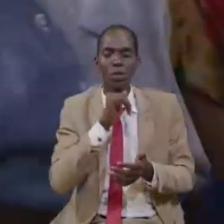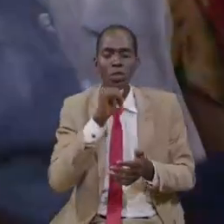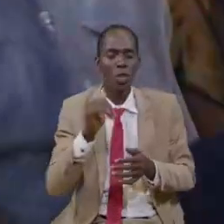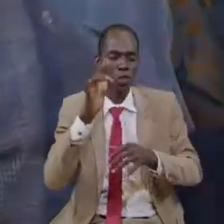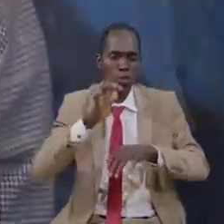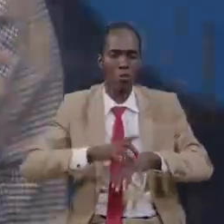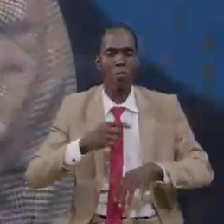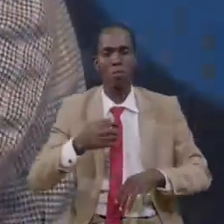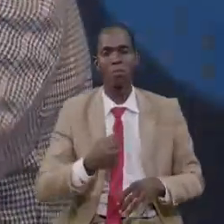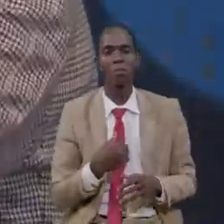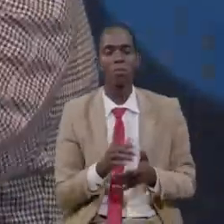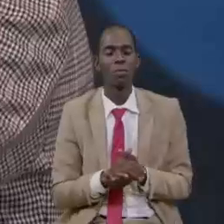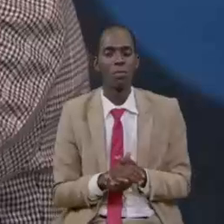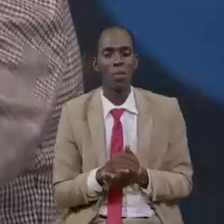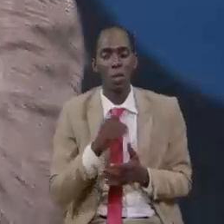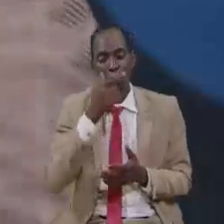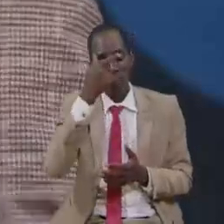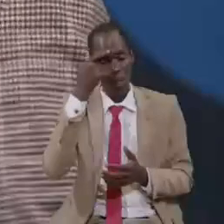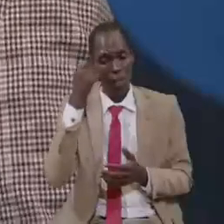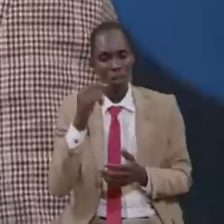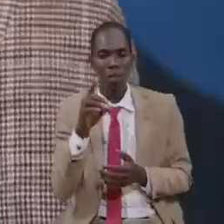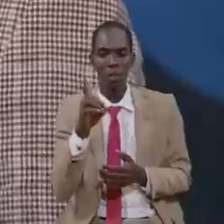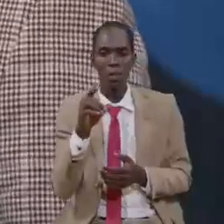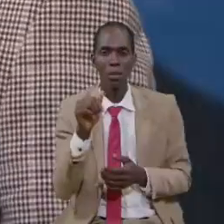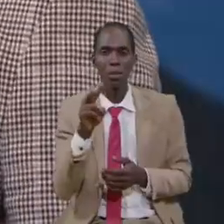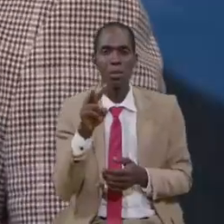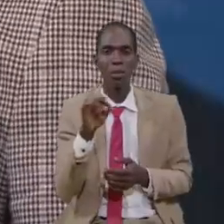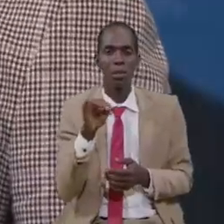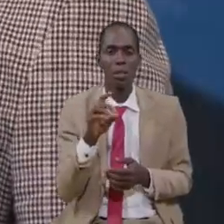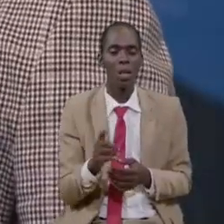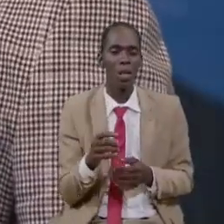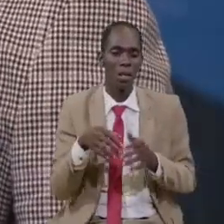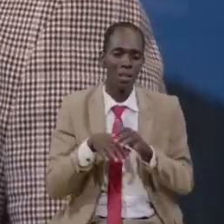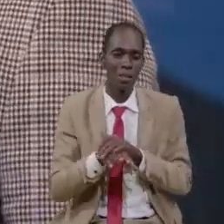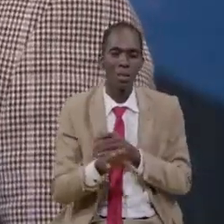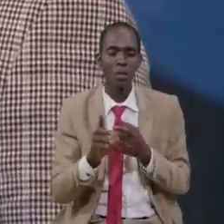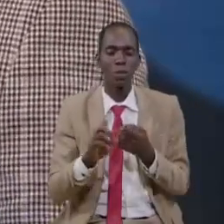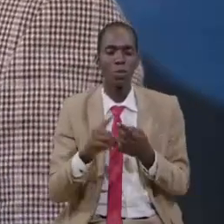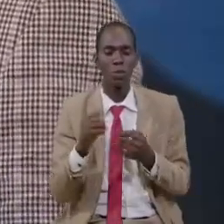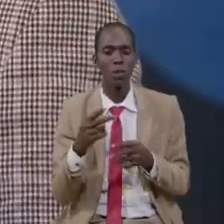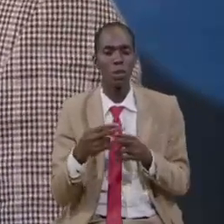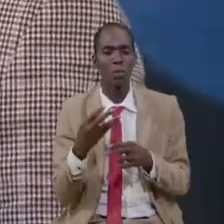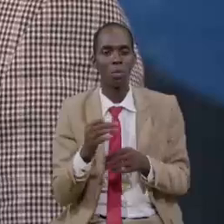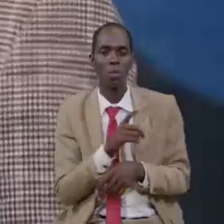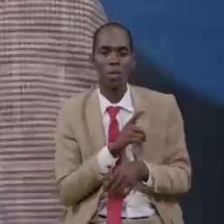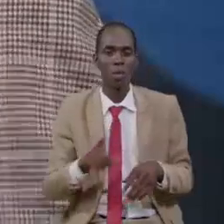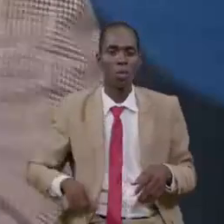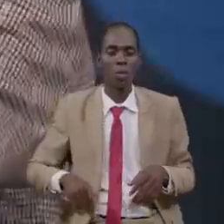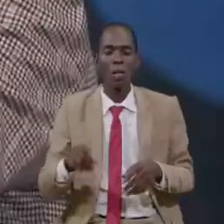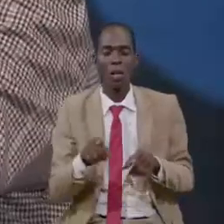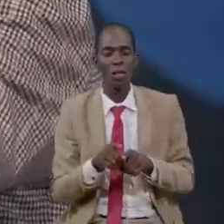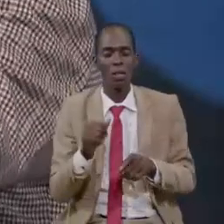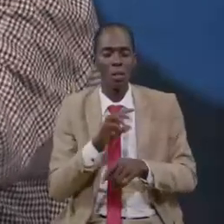Because David entered into the name of the Lord, a mighty tower and a